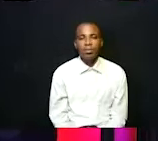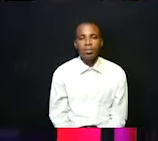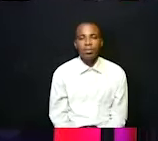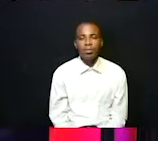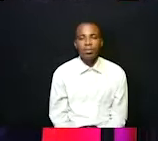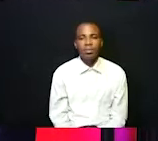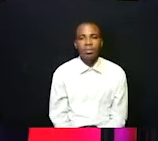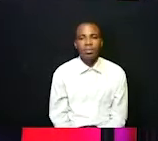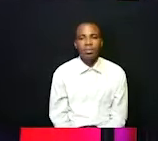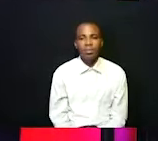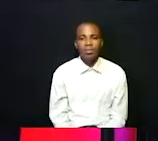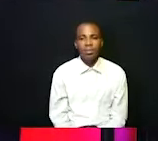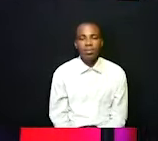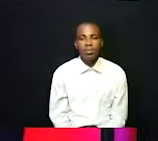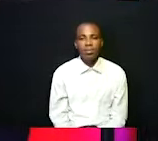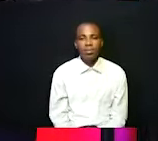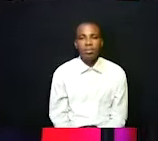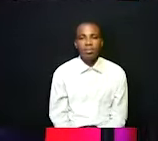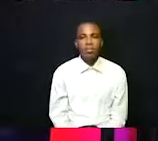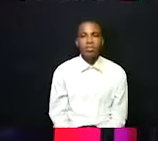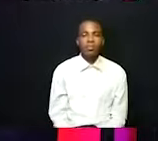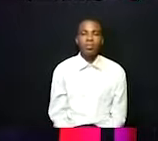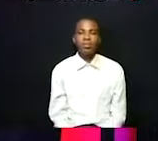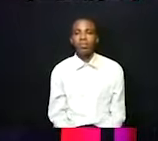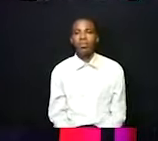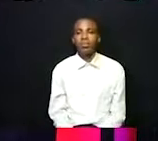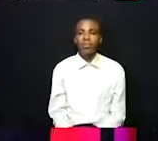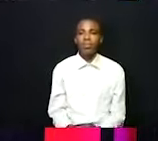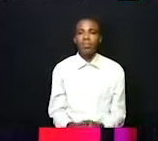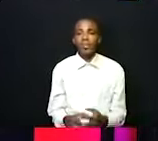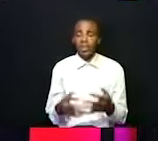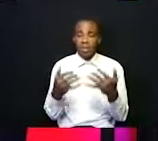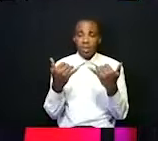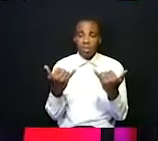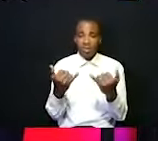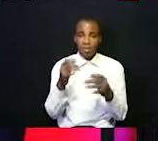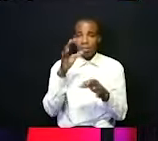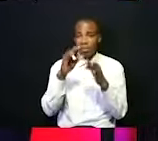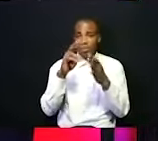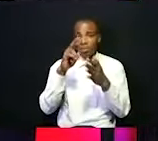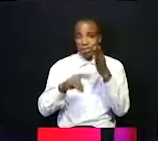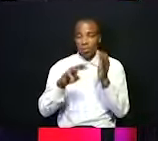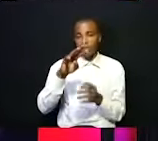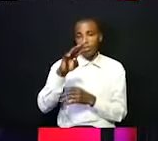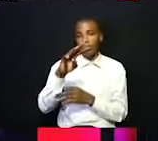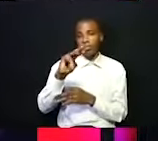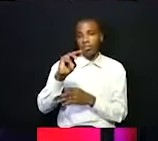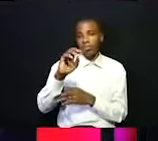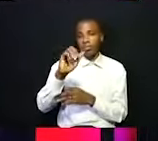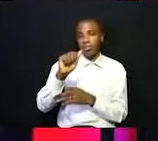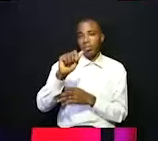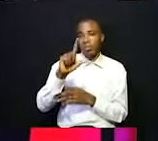ensi. Mumpai bokwang ensi. Now from Malachi, we also see that though there